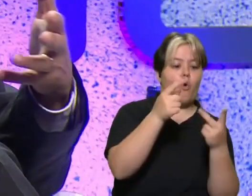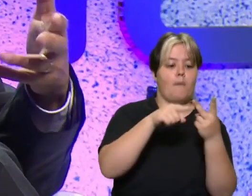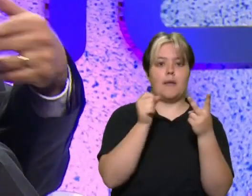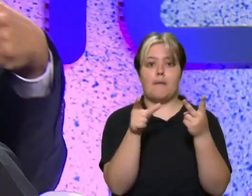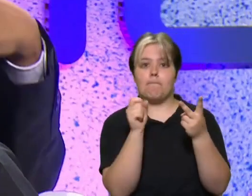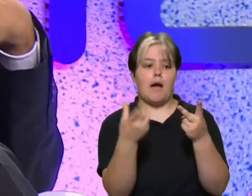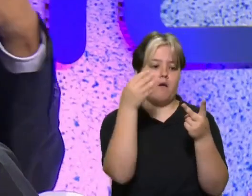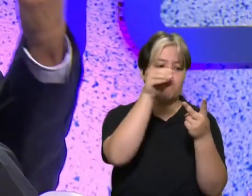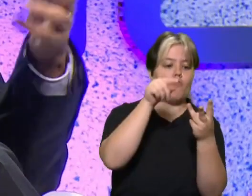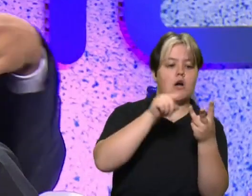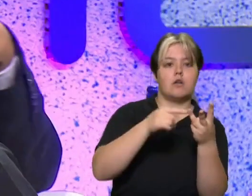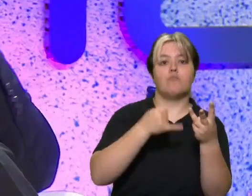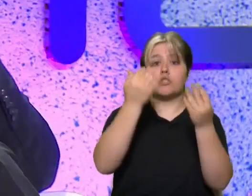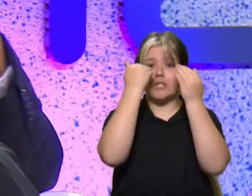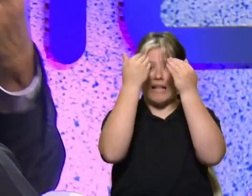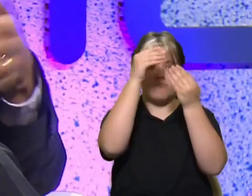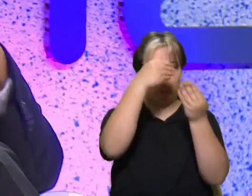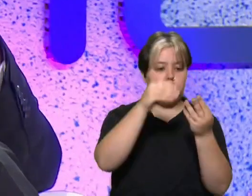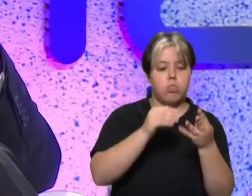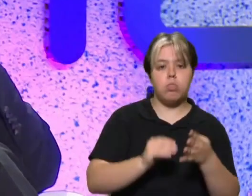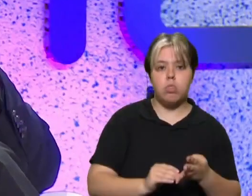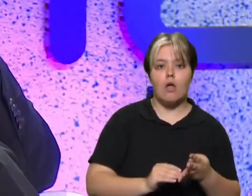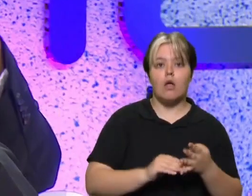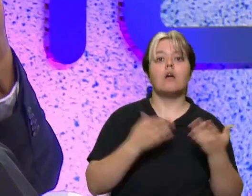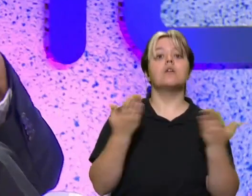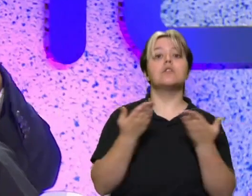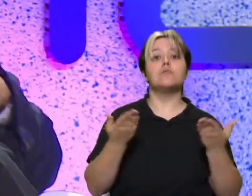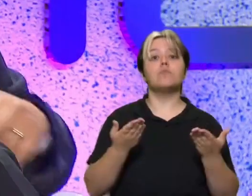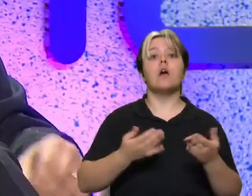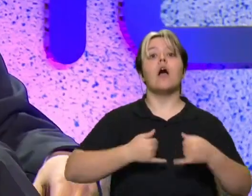in with our name, email, we're